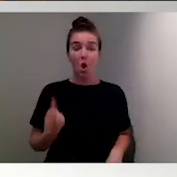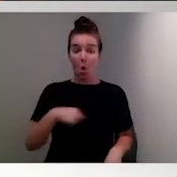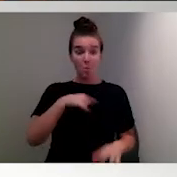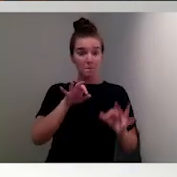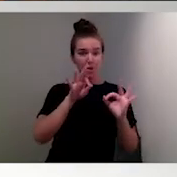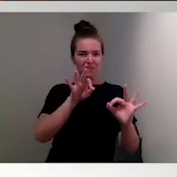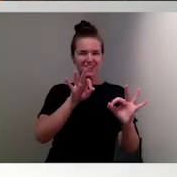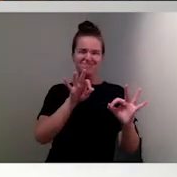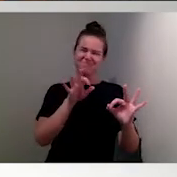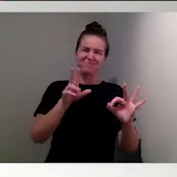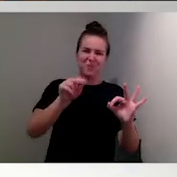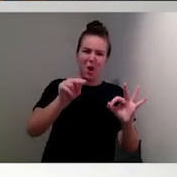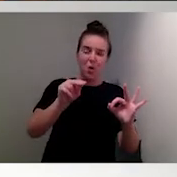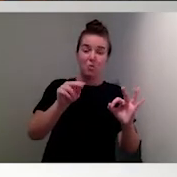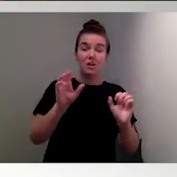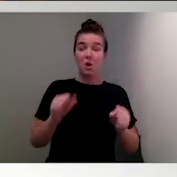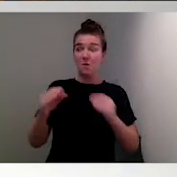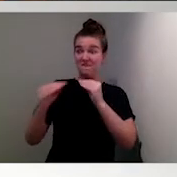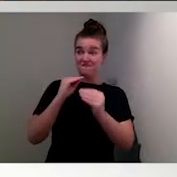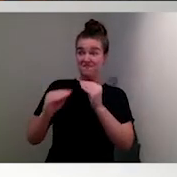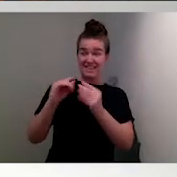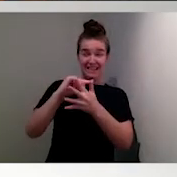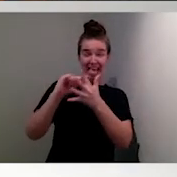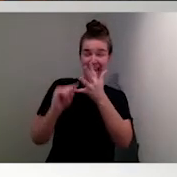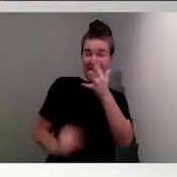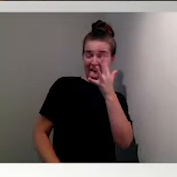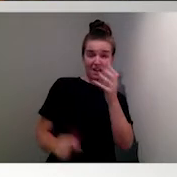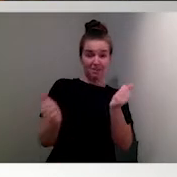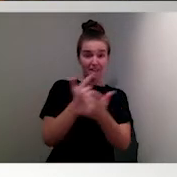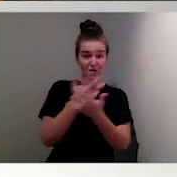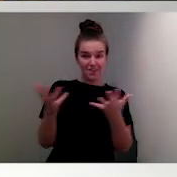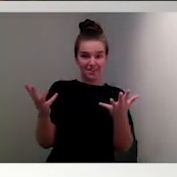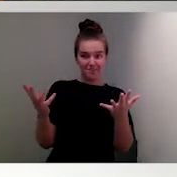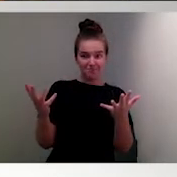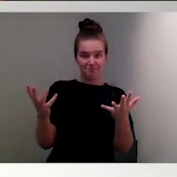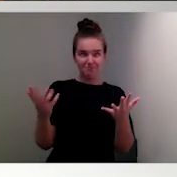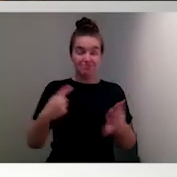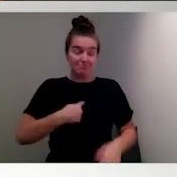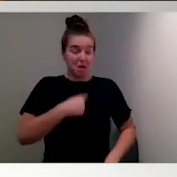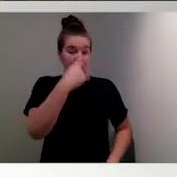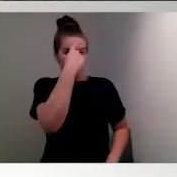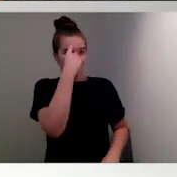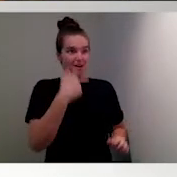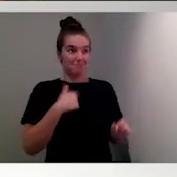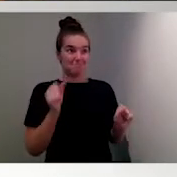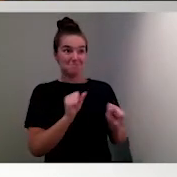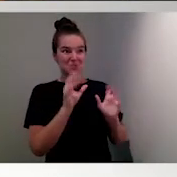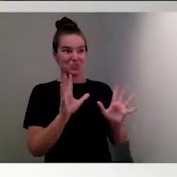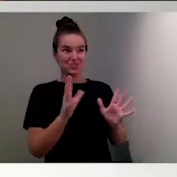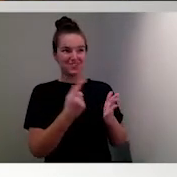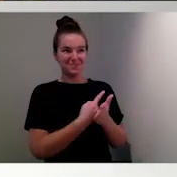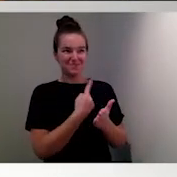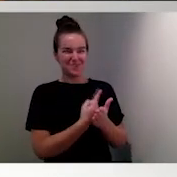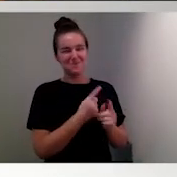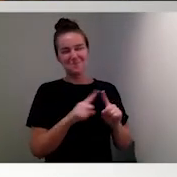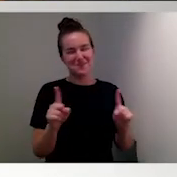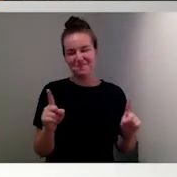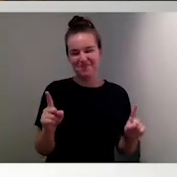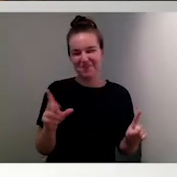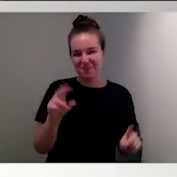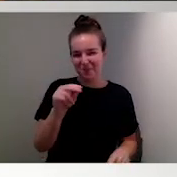We're definitely not. Can we fix everything? We like to think we're magicians sometimes, but we're not, so we can't